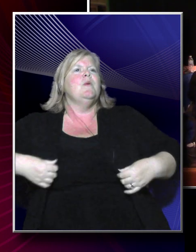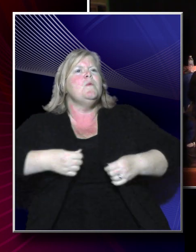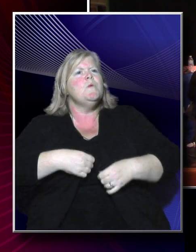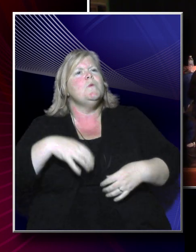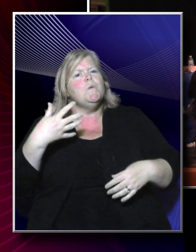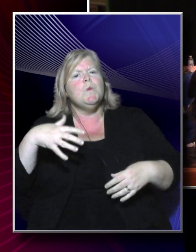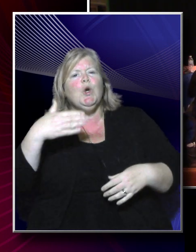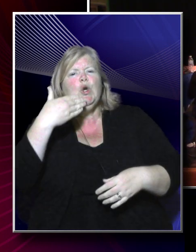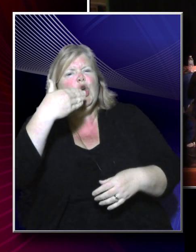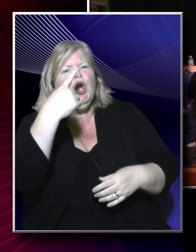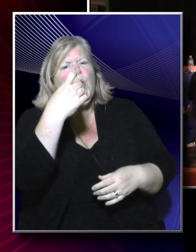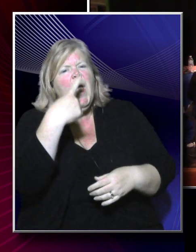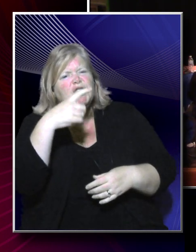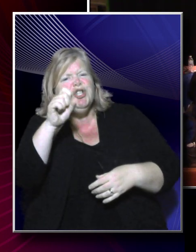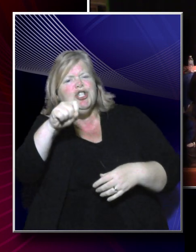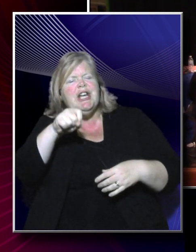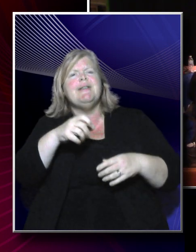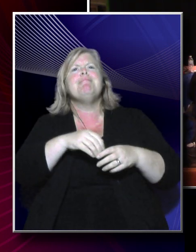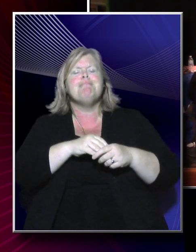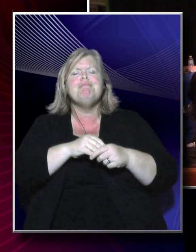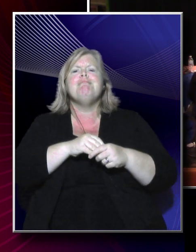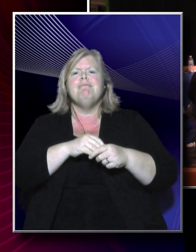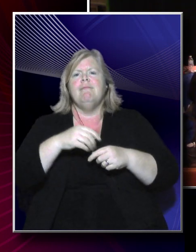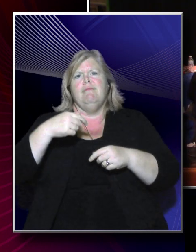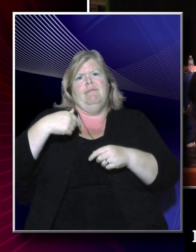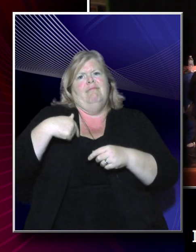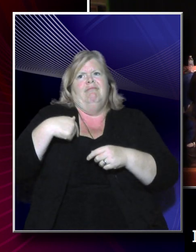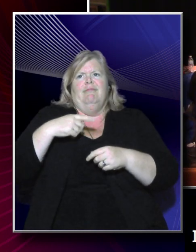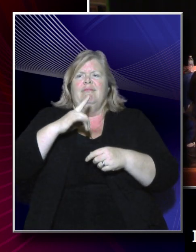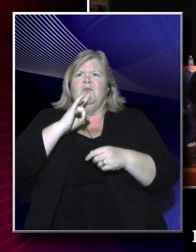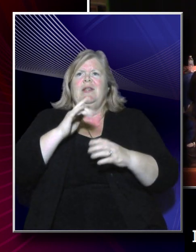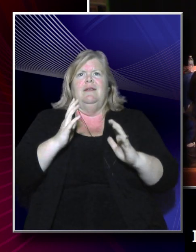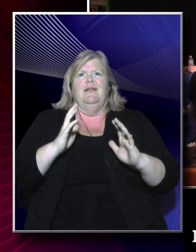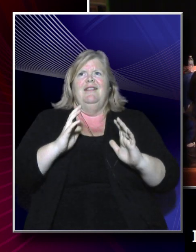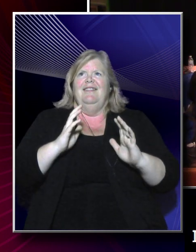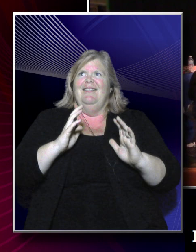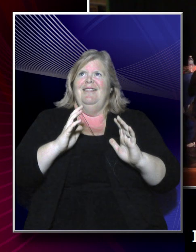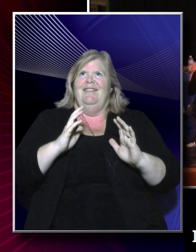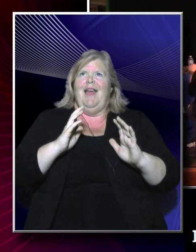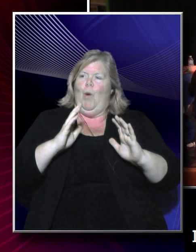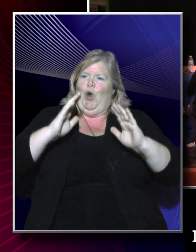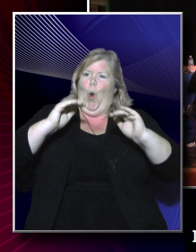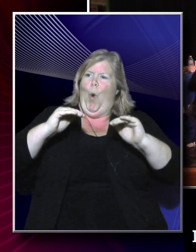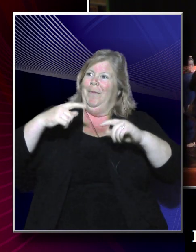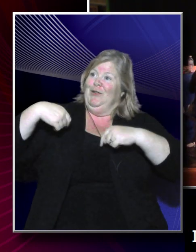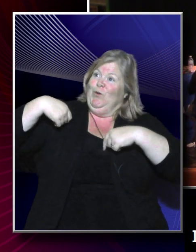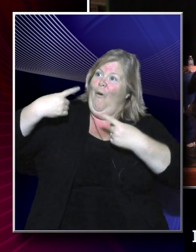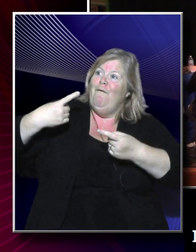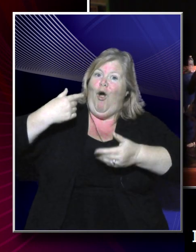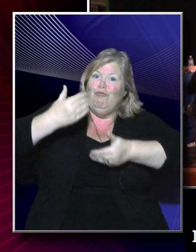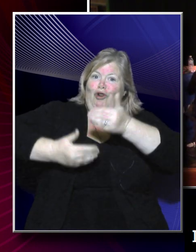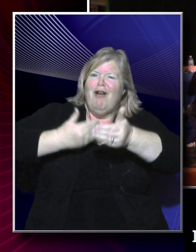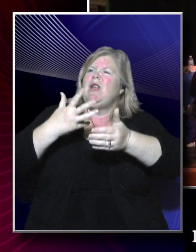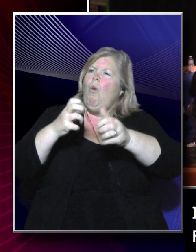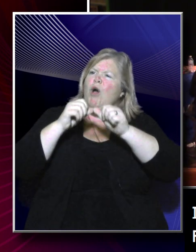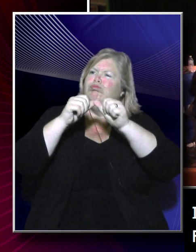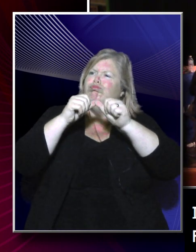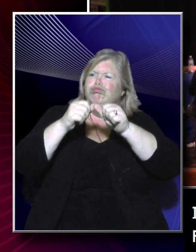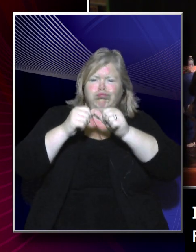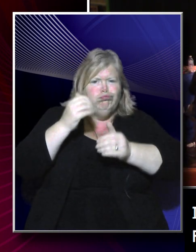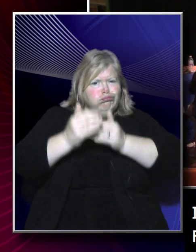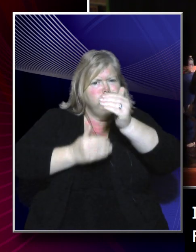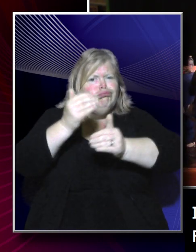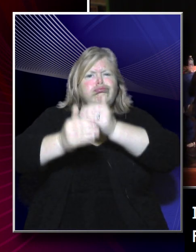That's an excellent question, actually. I would hope that the progress that we have made so far, we can continue moving in